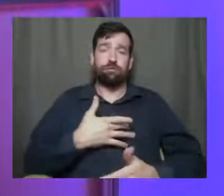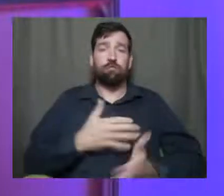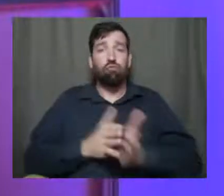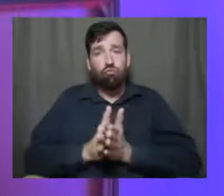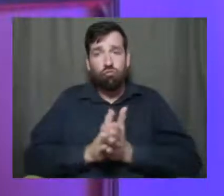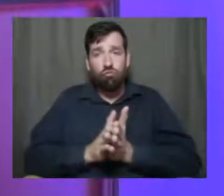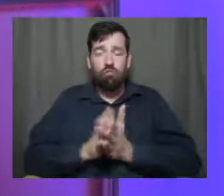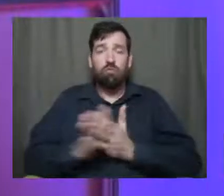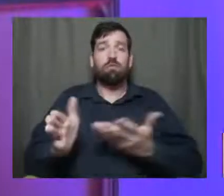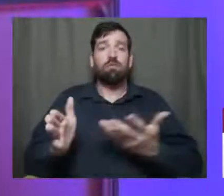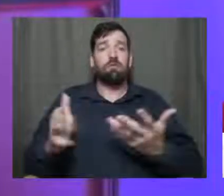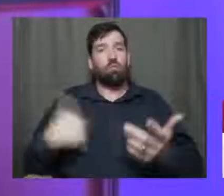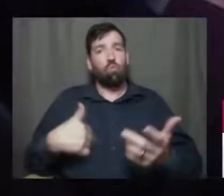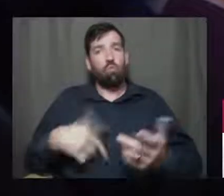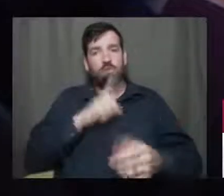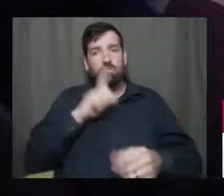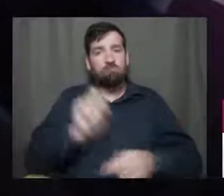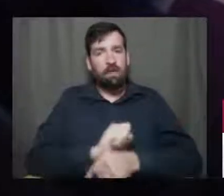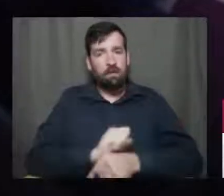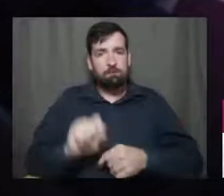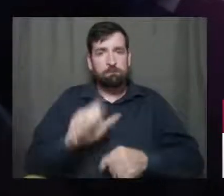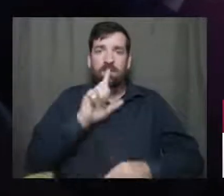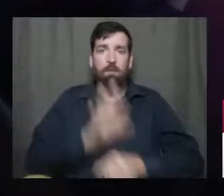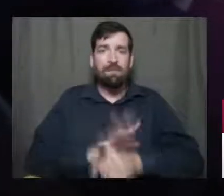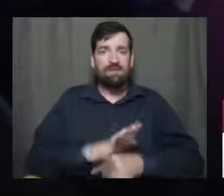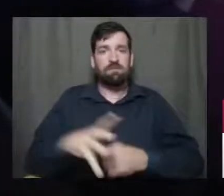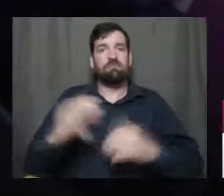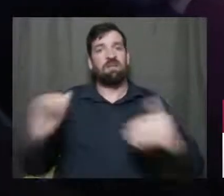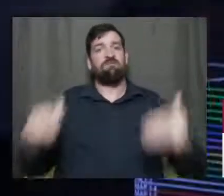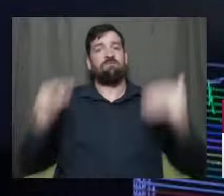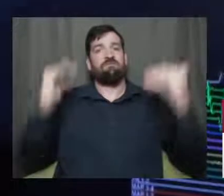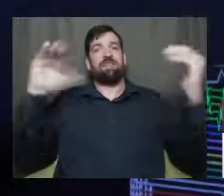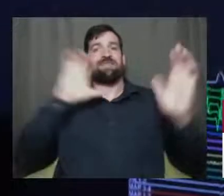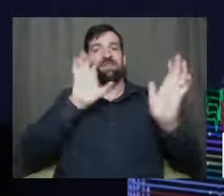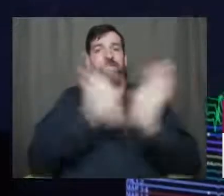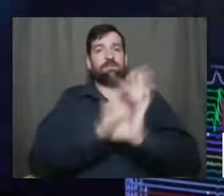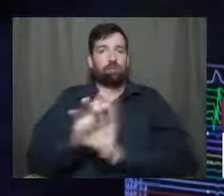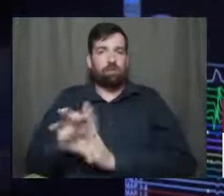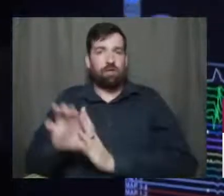We're committed to adding advanced imaging equipment to help support some of our key programs.